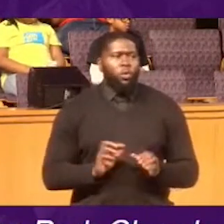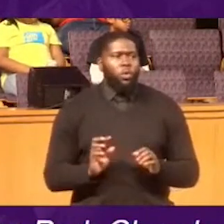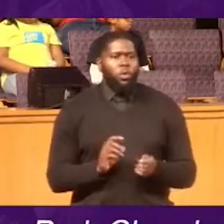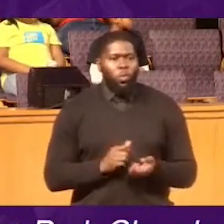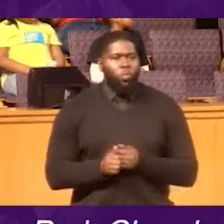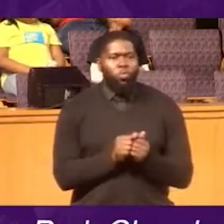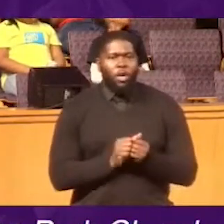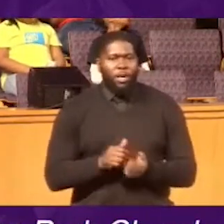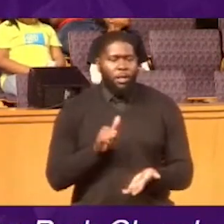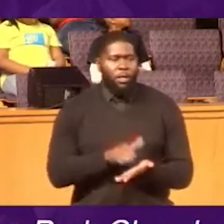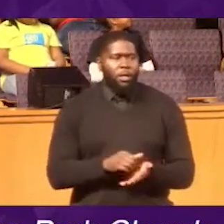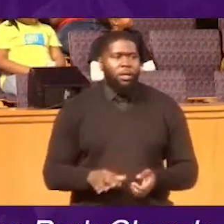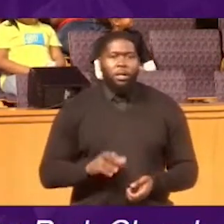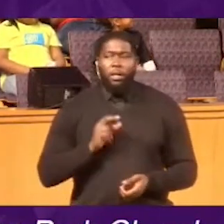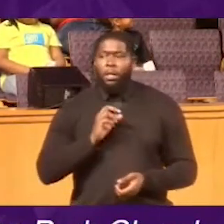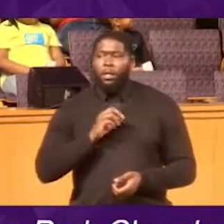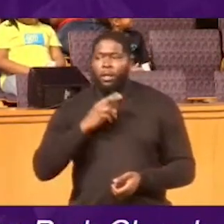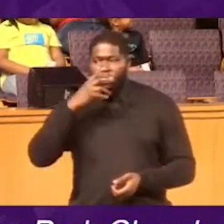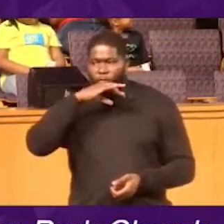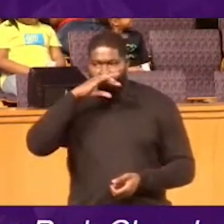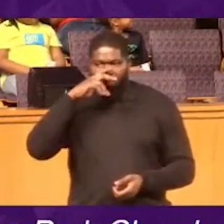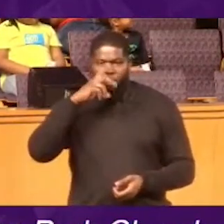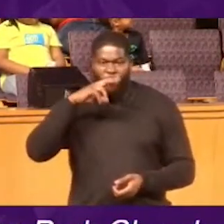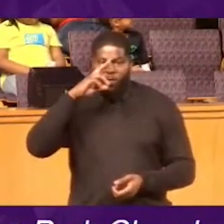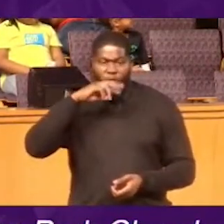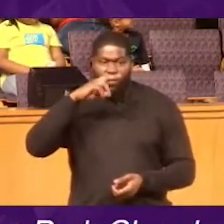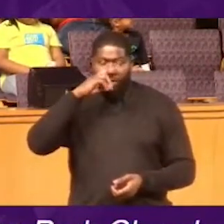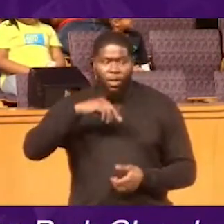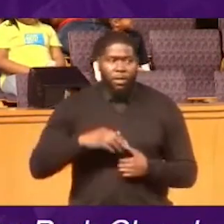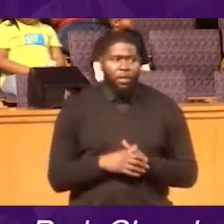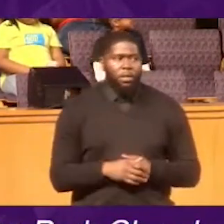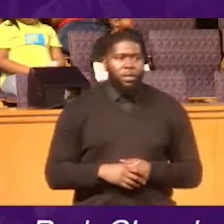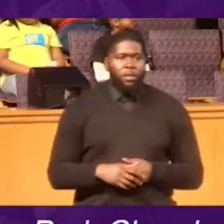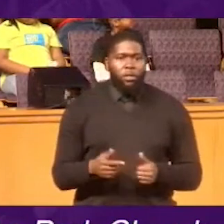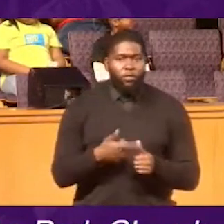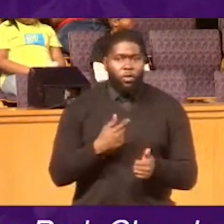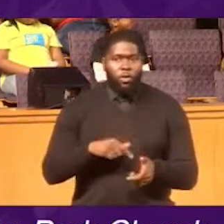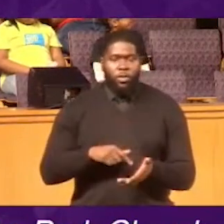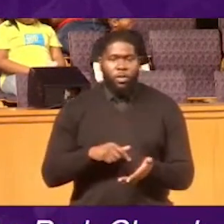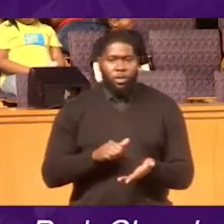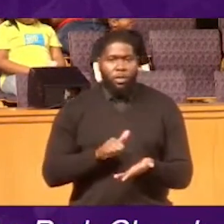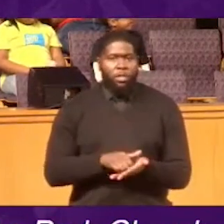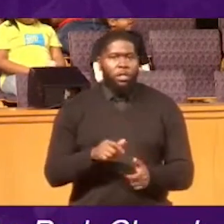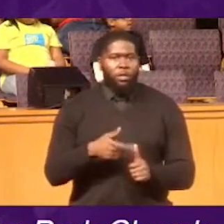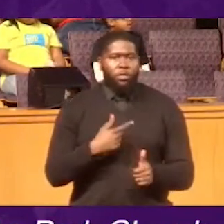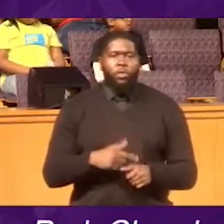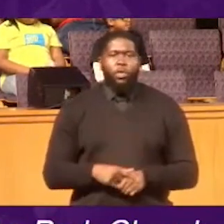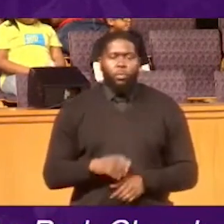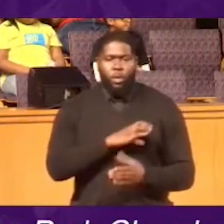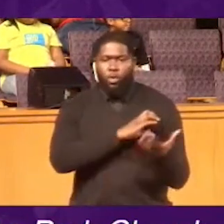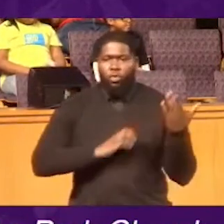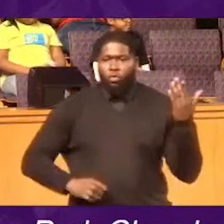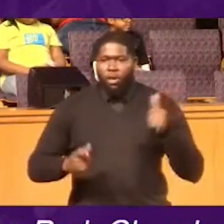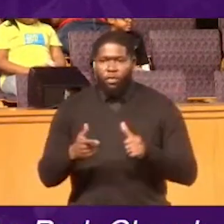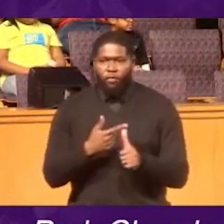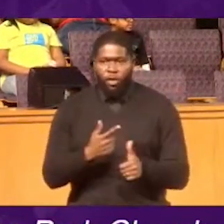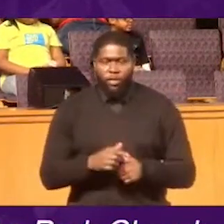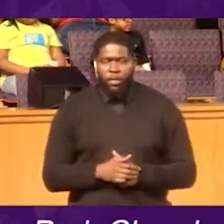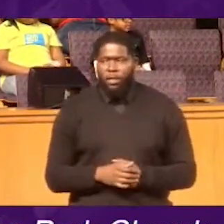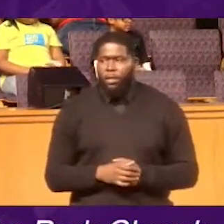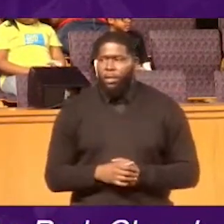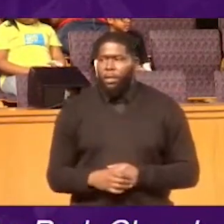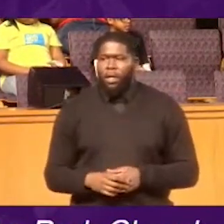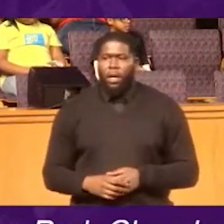fun. F-U-N. F, first things first. We know you put Christ first. Then